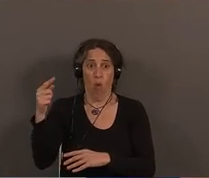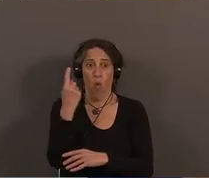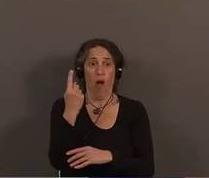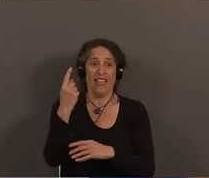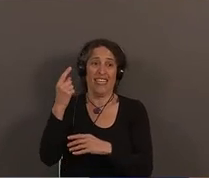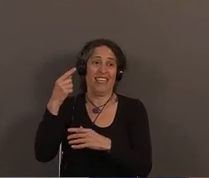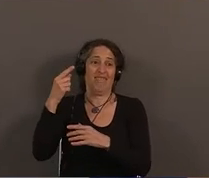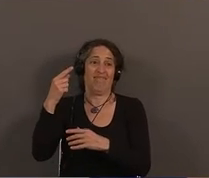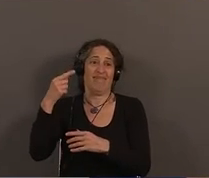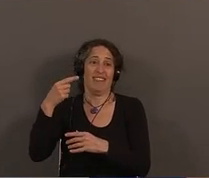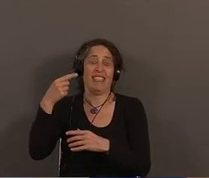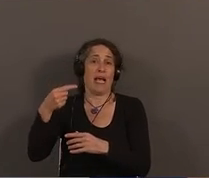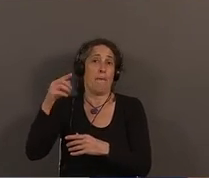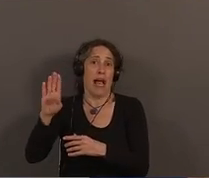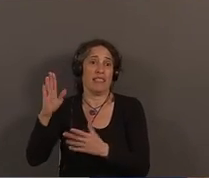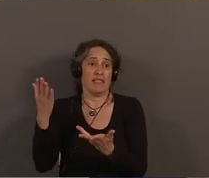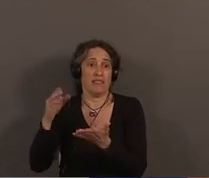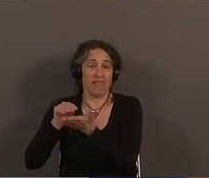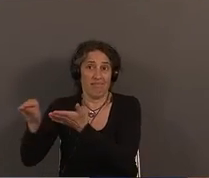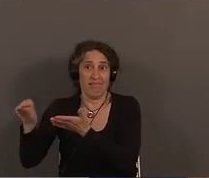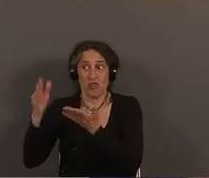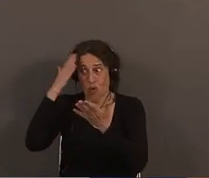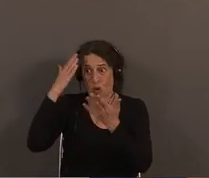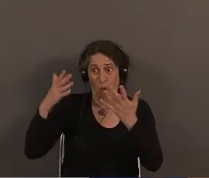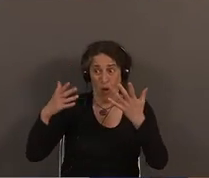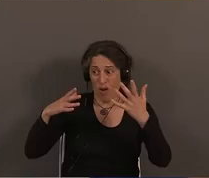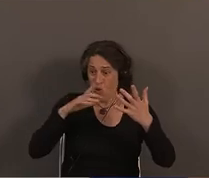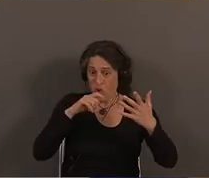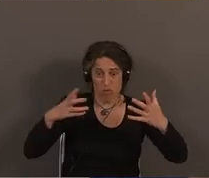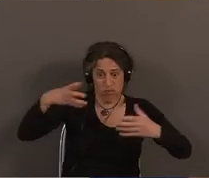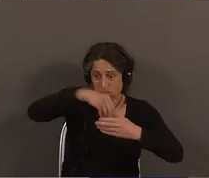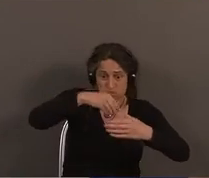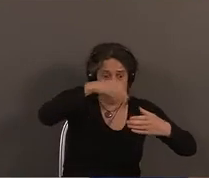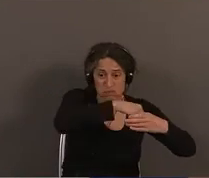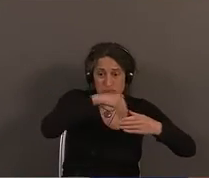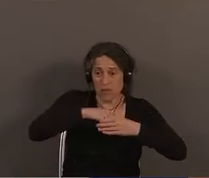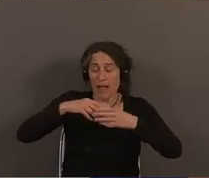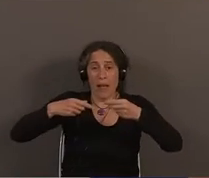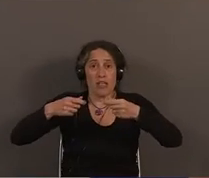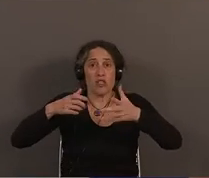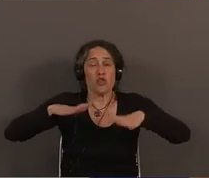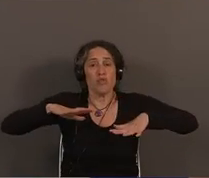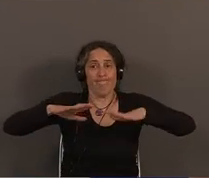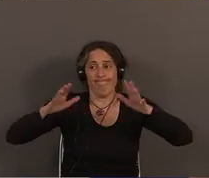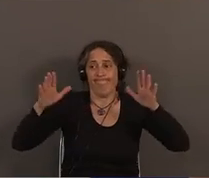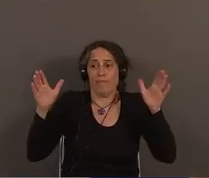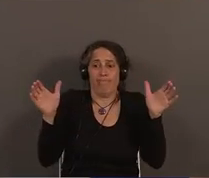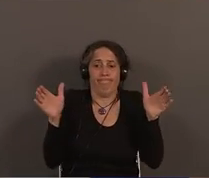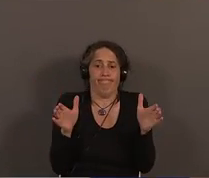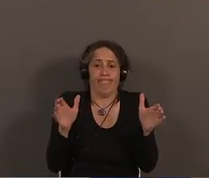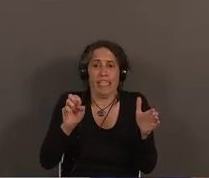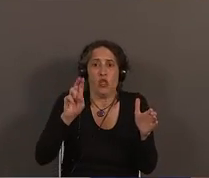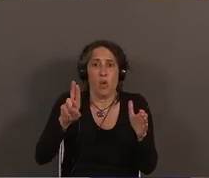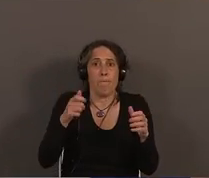BEUC and others also. You really have to know which countries are your domestic markets. And that now contains not also